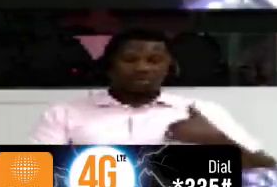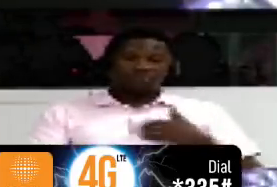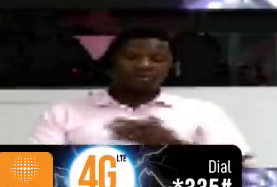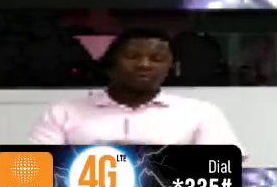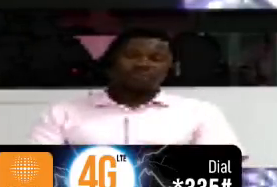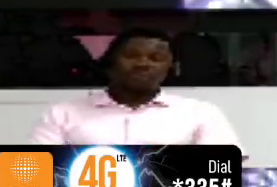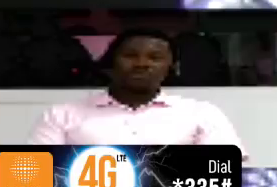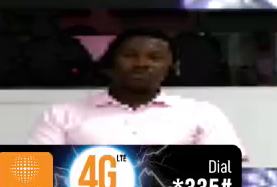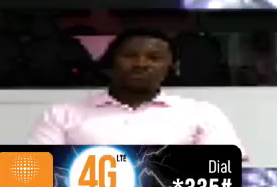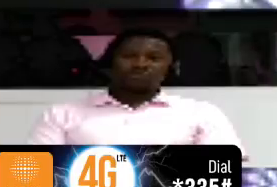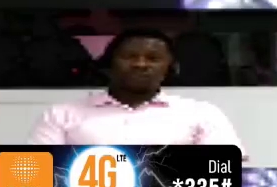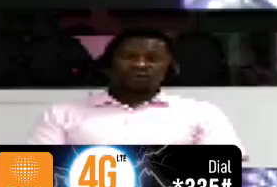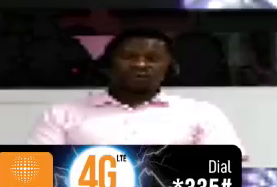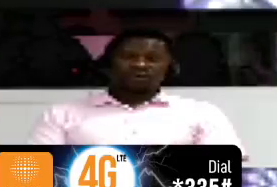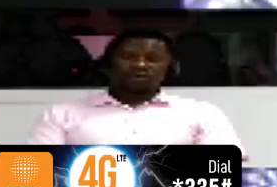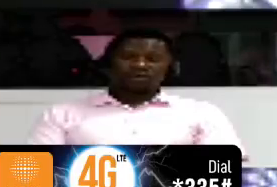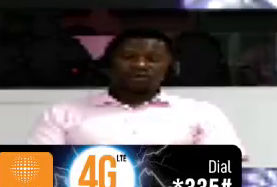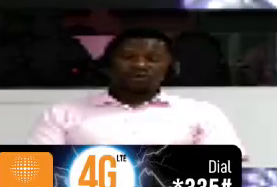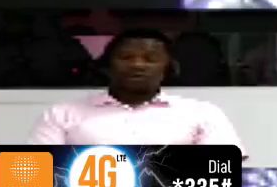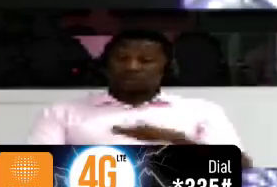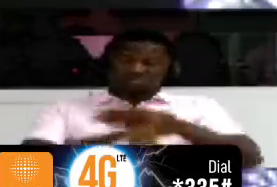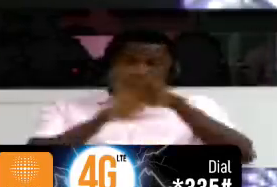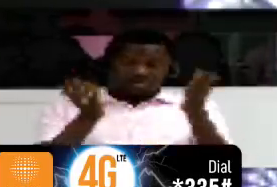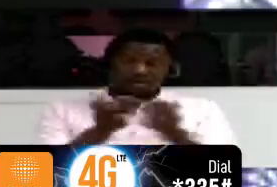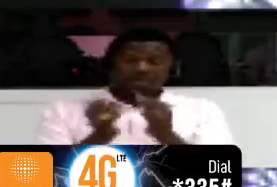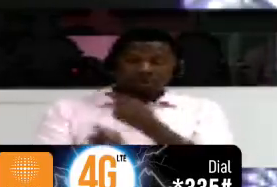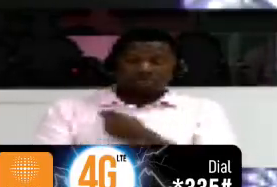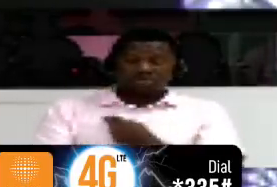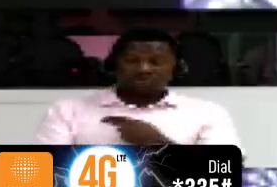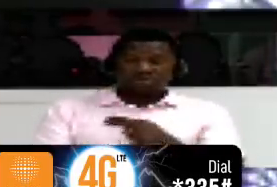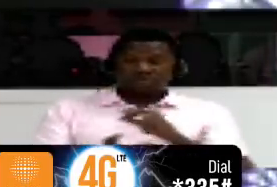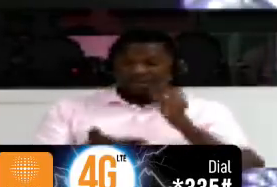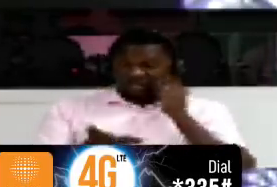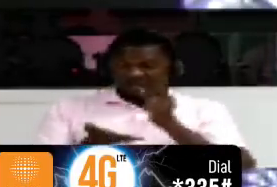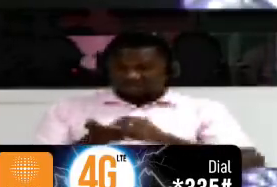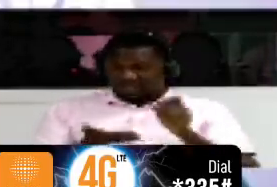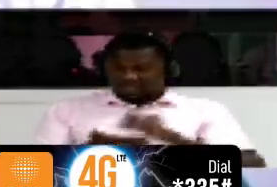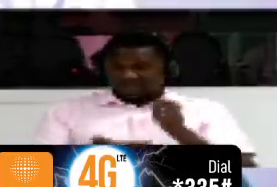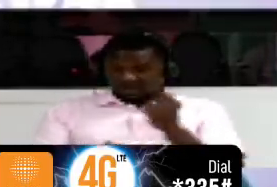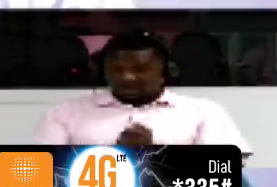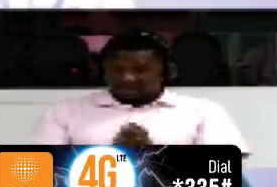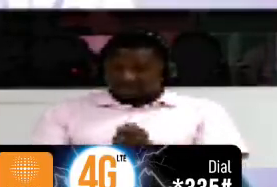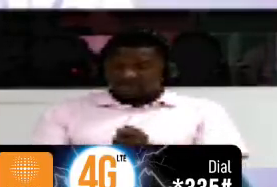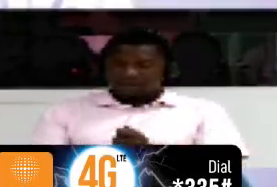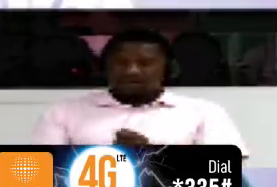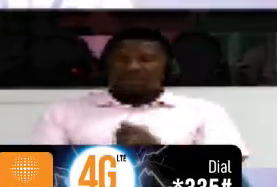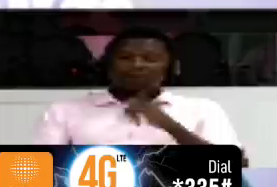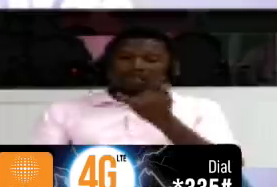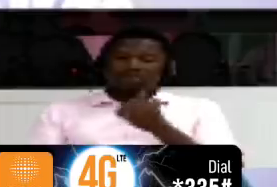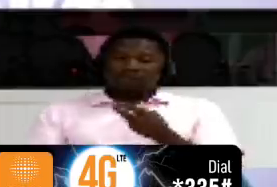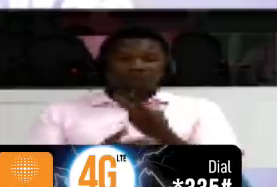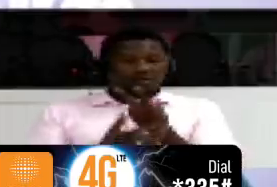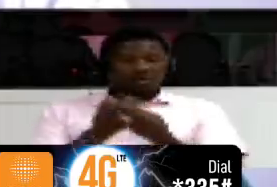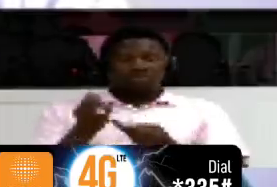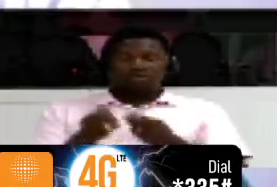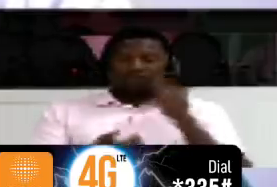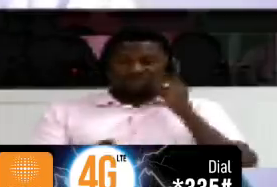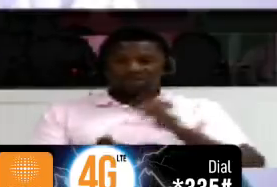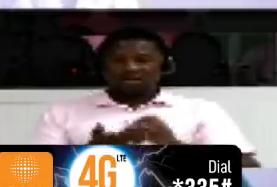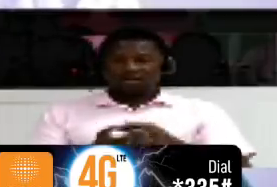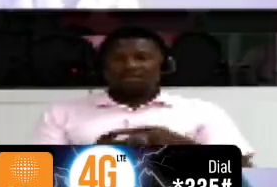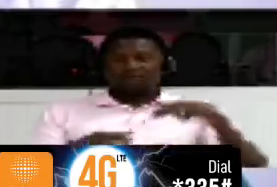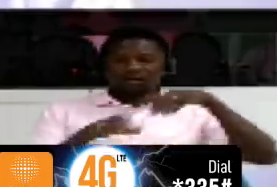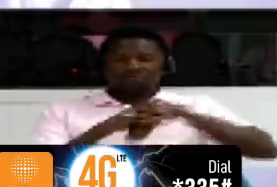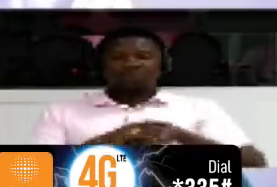was the main union registered? Meaning they are all registered. All these two unions are registered, including GAMSU. Just allow a few